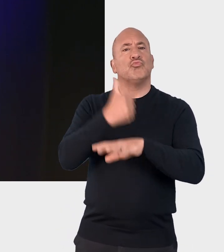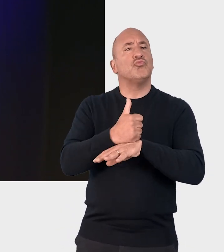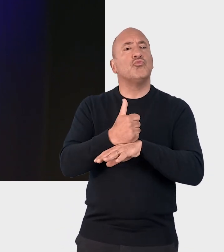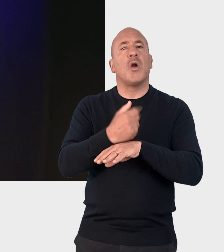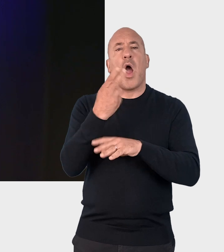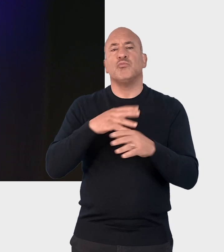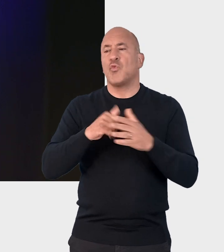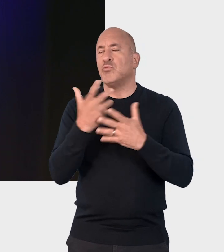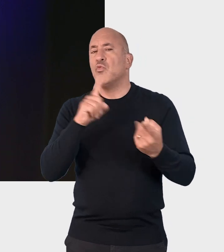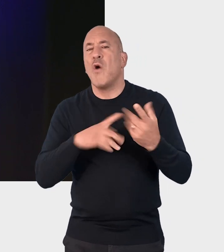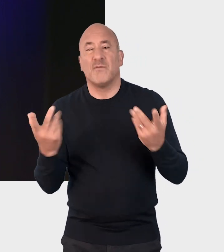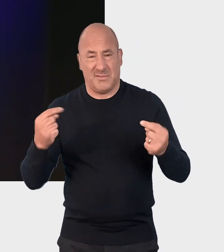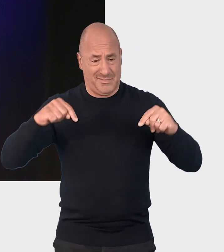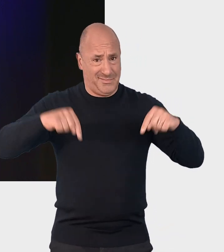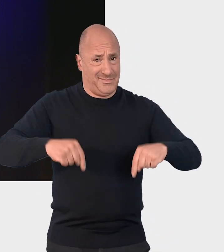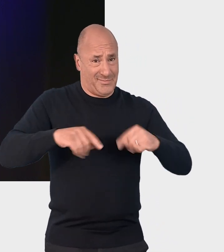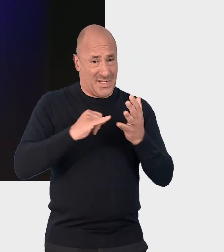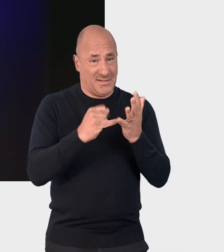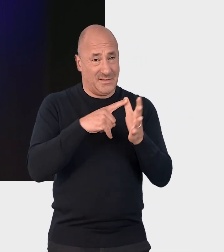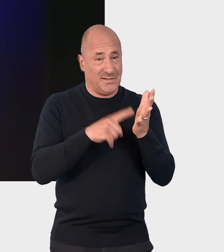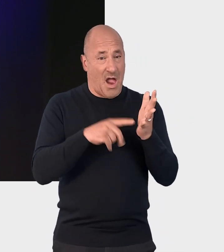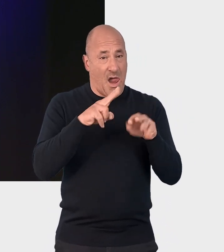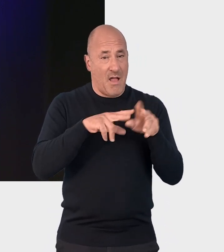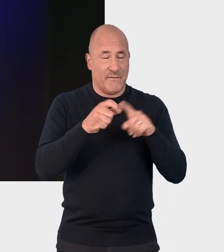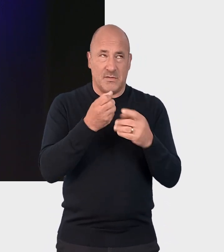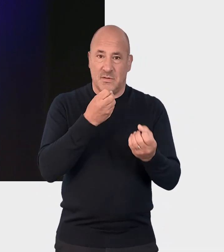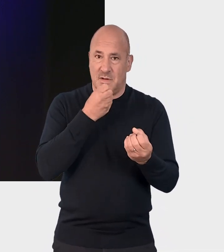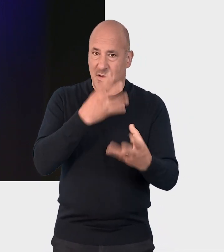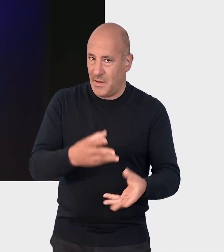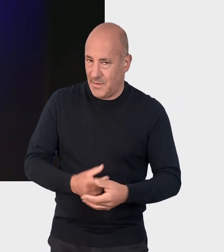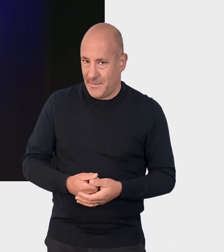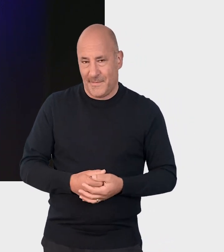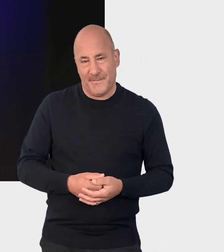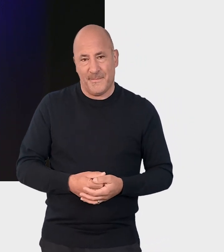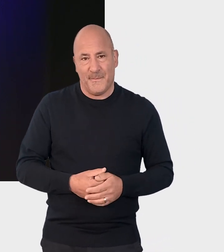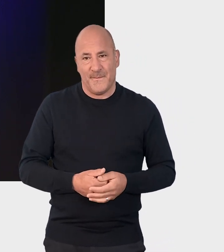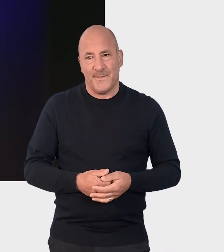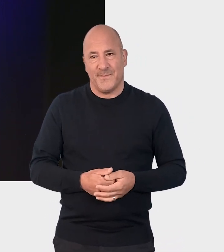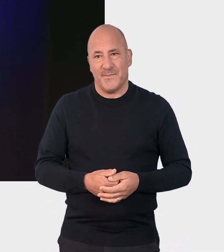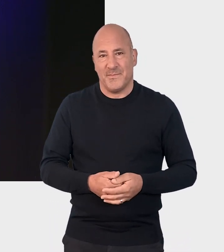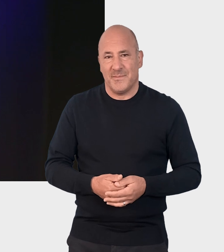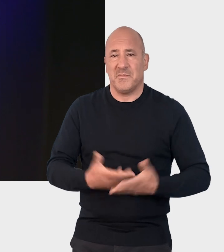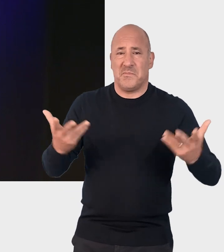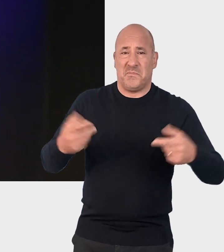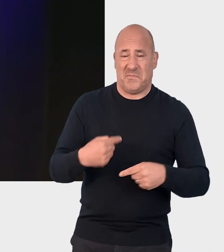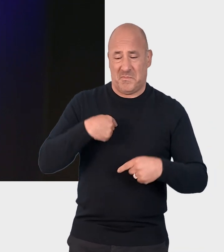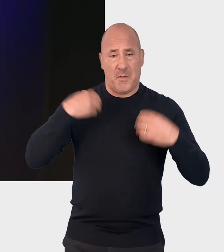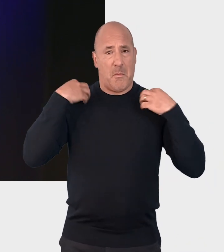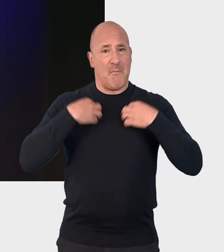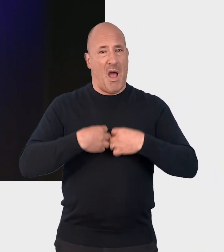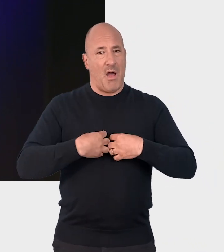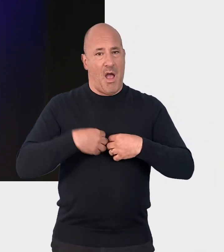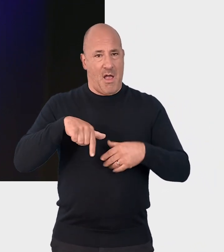decided to host their Engaging Communities and Arts and Culture conference here in the city